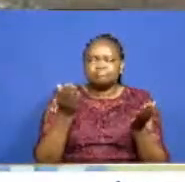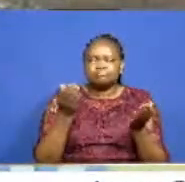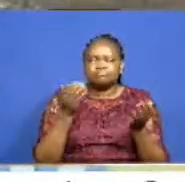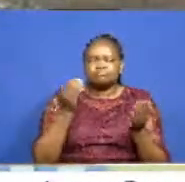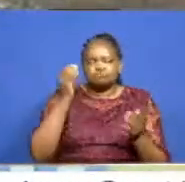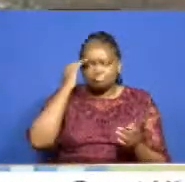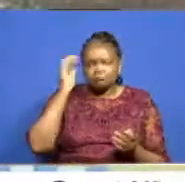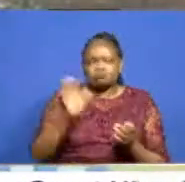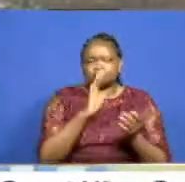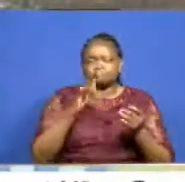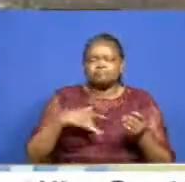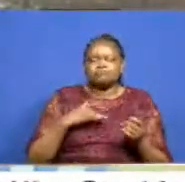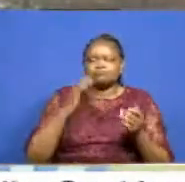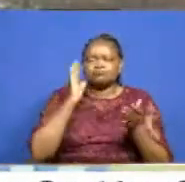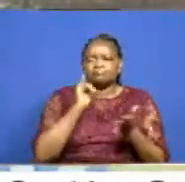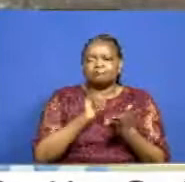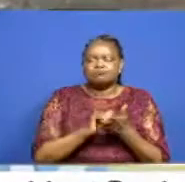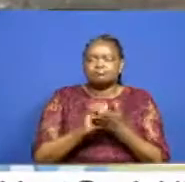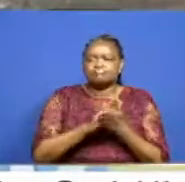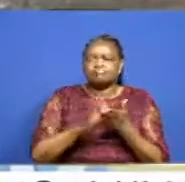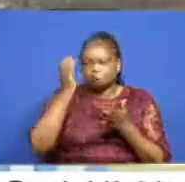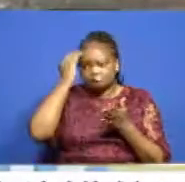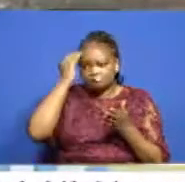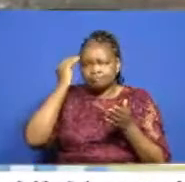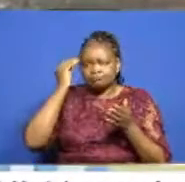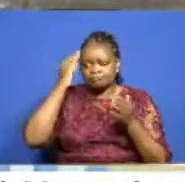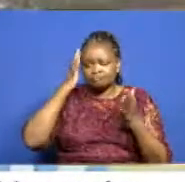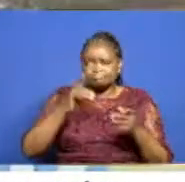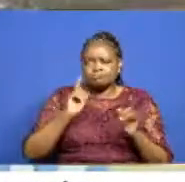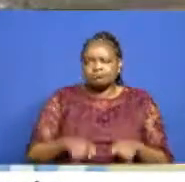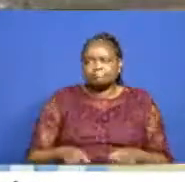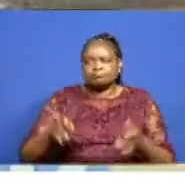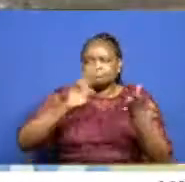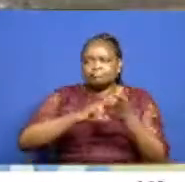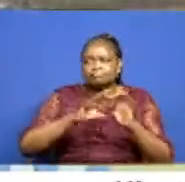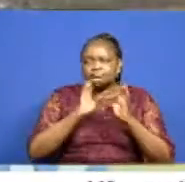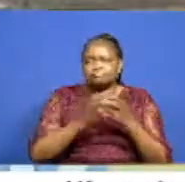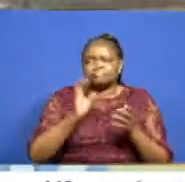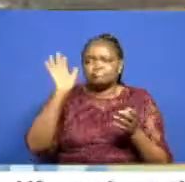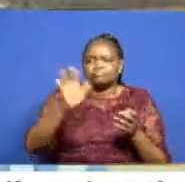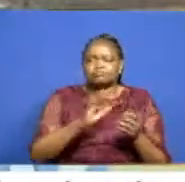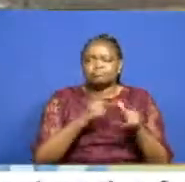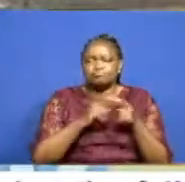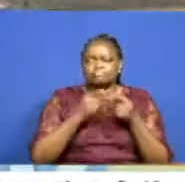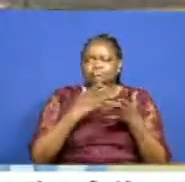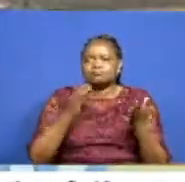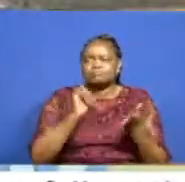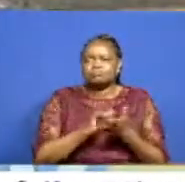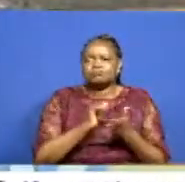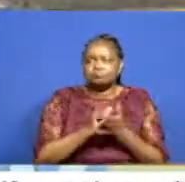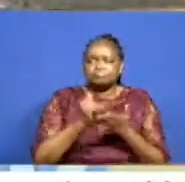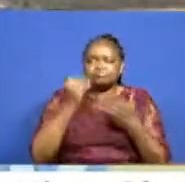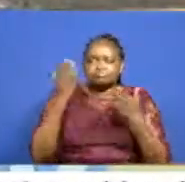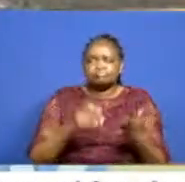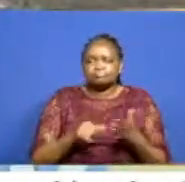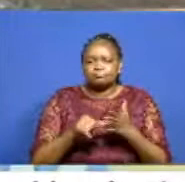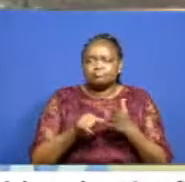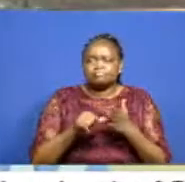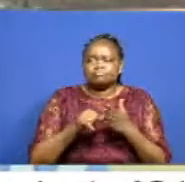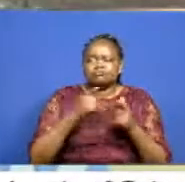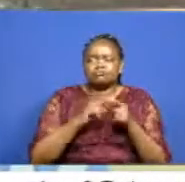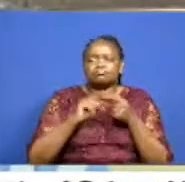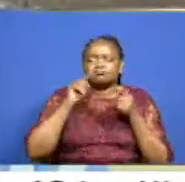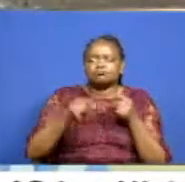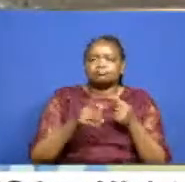basic education learners should repeat their classes? That is something that has really caused a heated debate. And this would